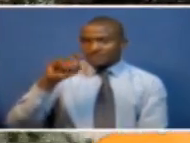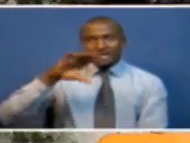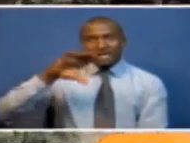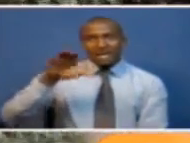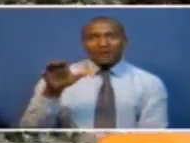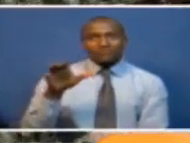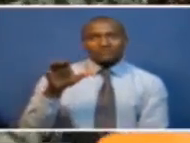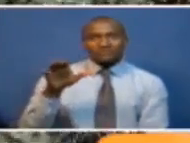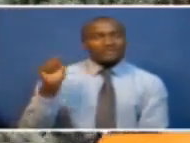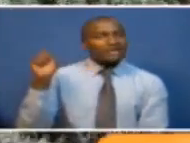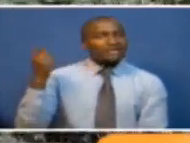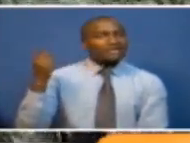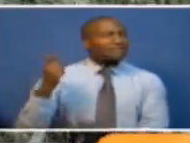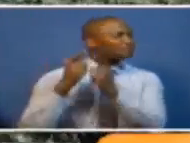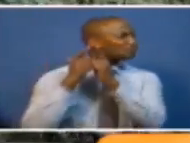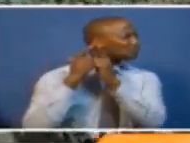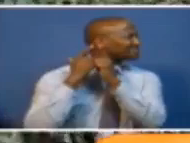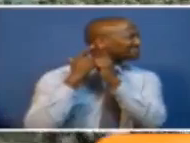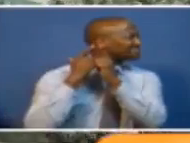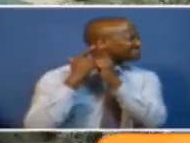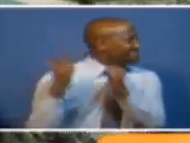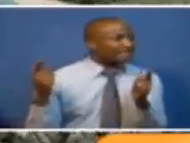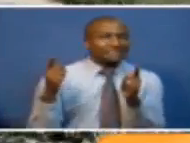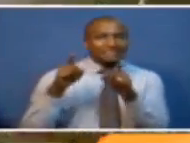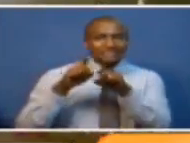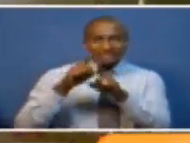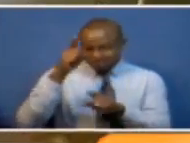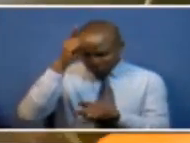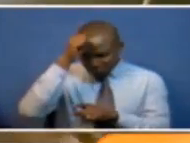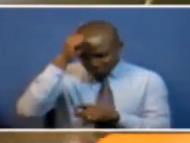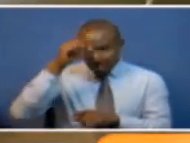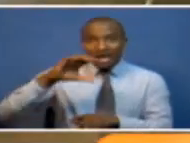Kenya's largest and one of its most remote counties.